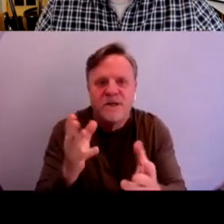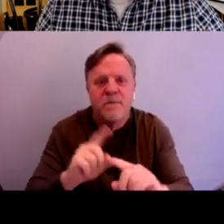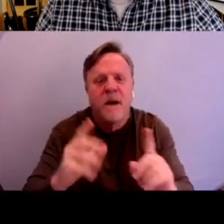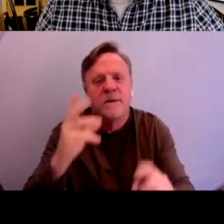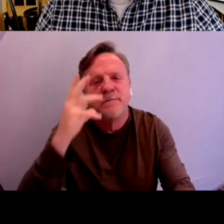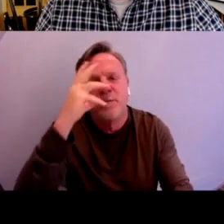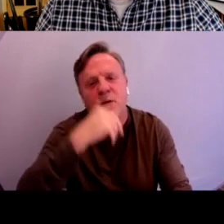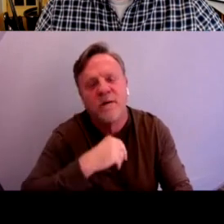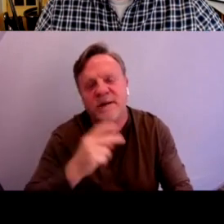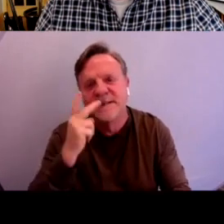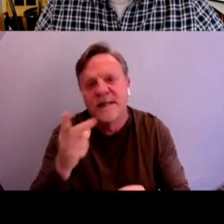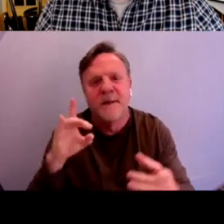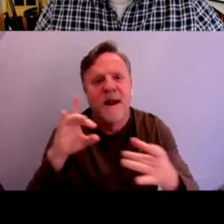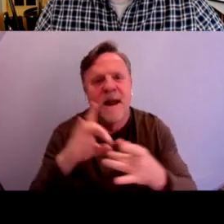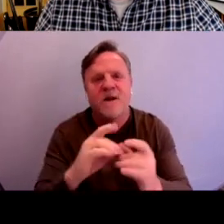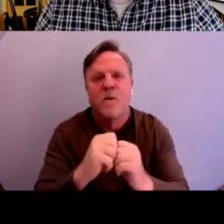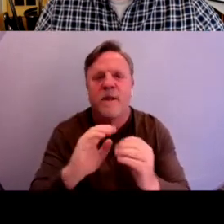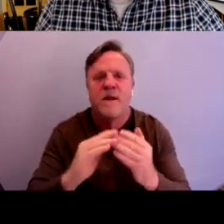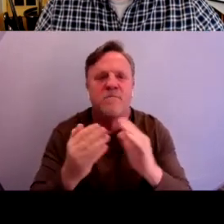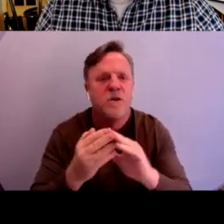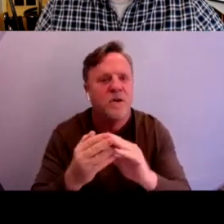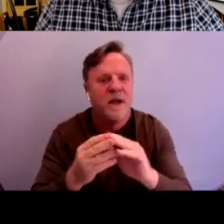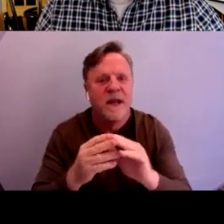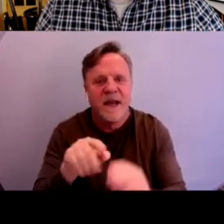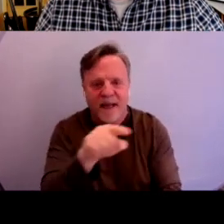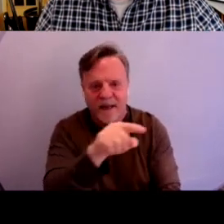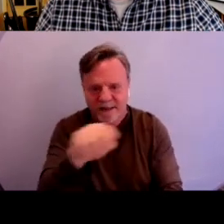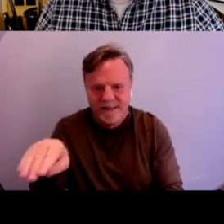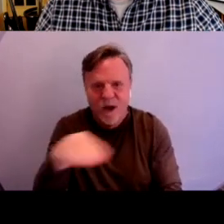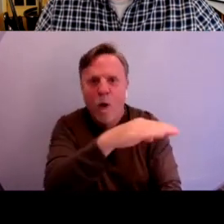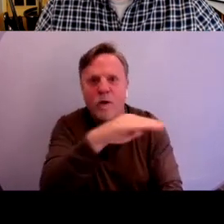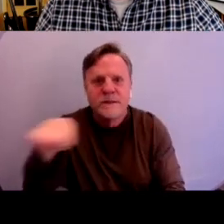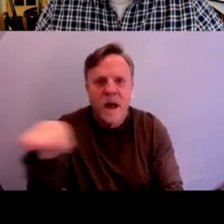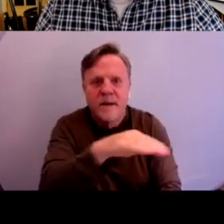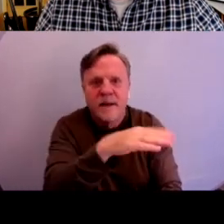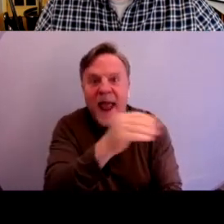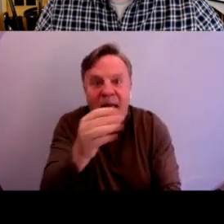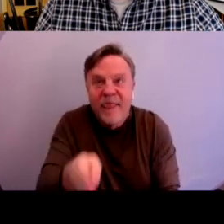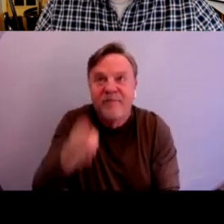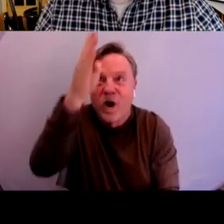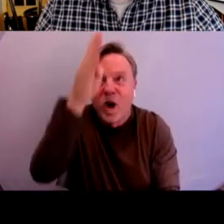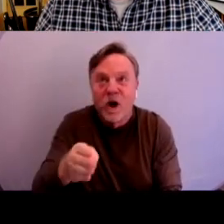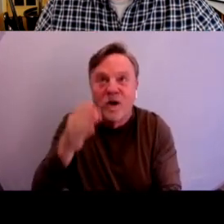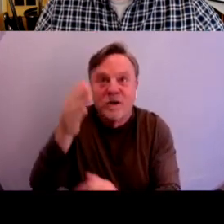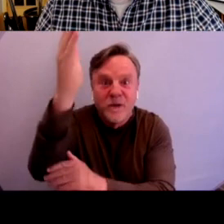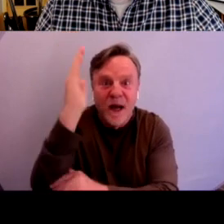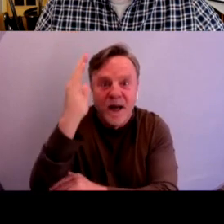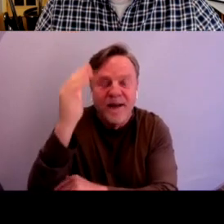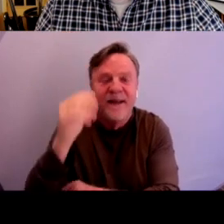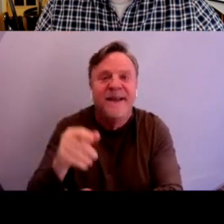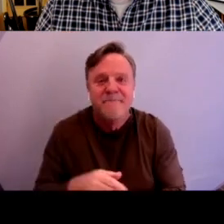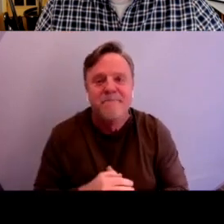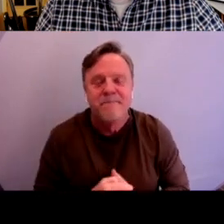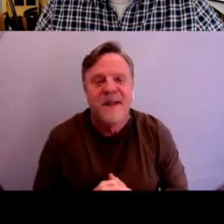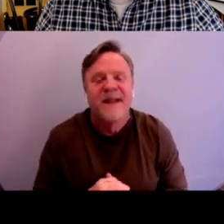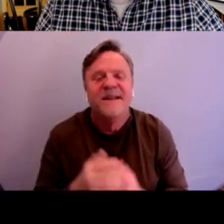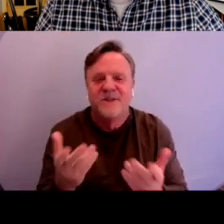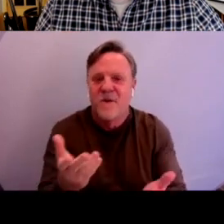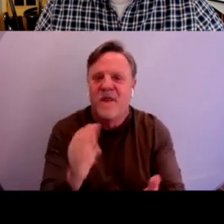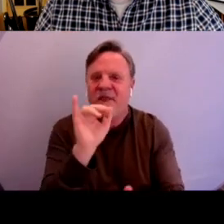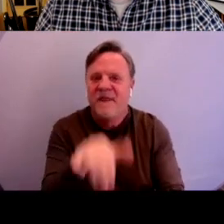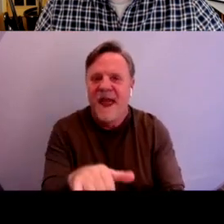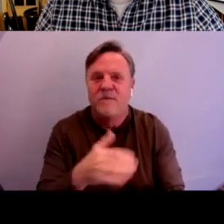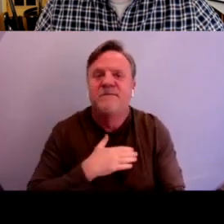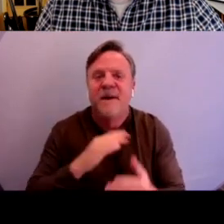connecting with the community on a horizontal connection as well as the vertical, as he connected with God. So that's